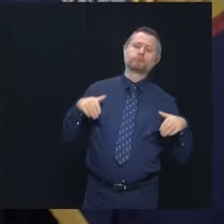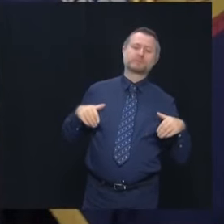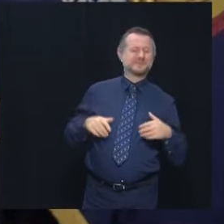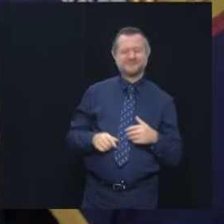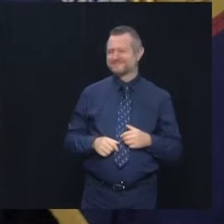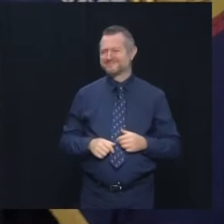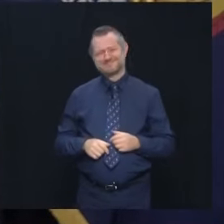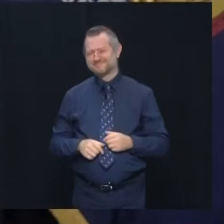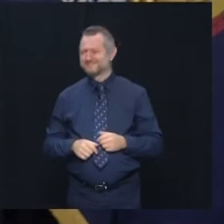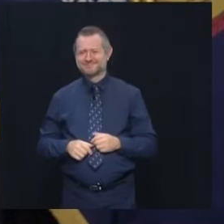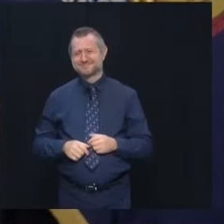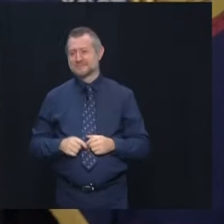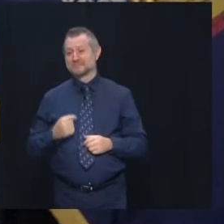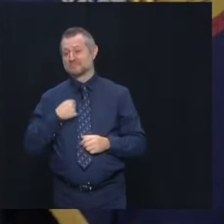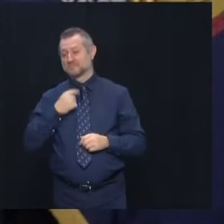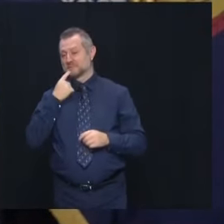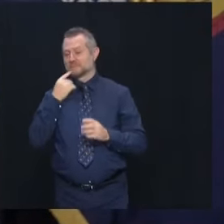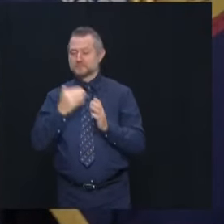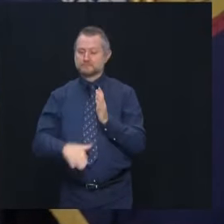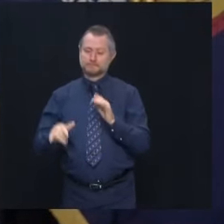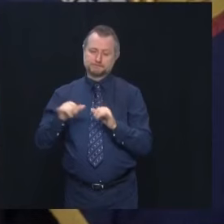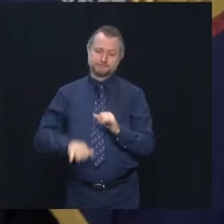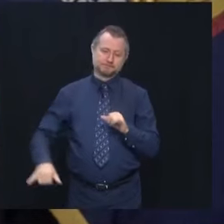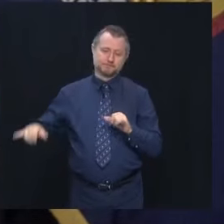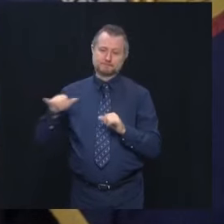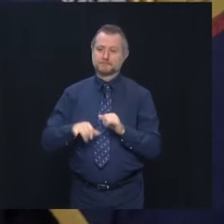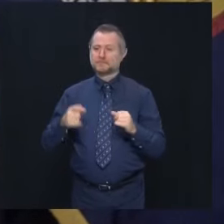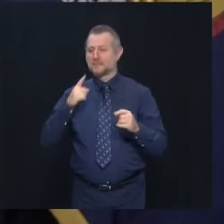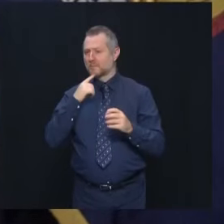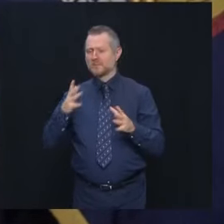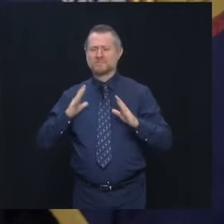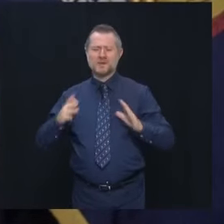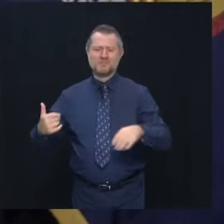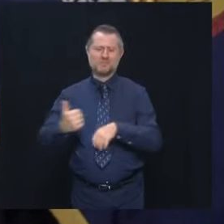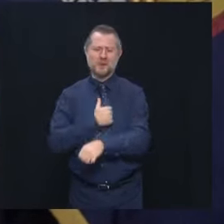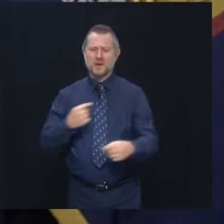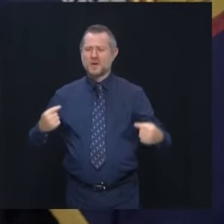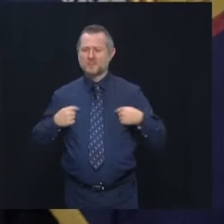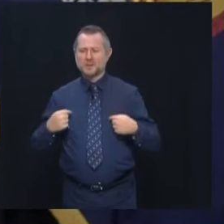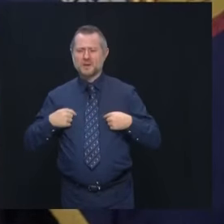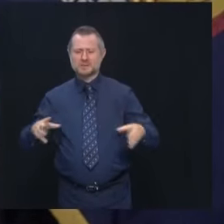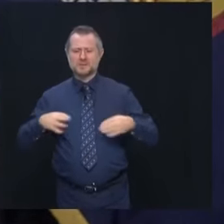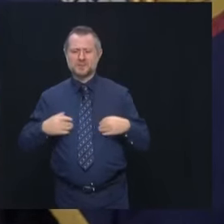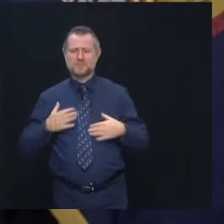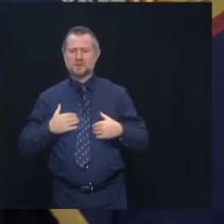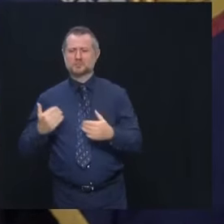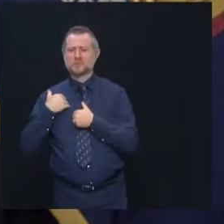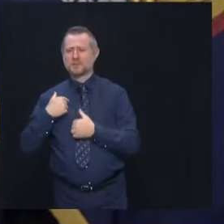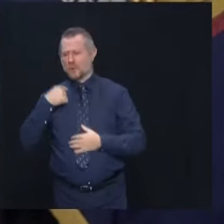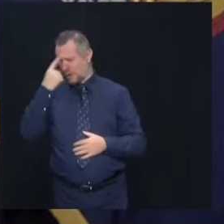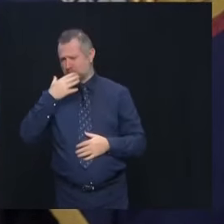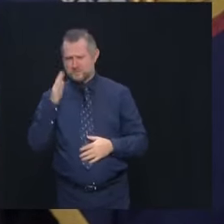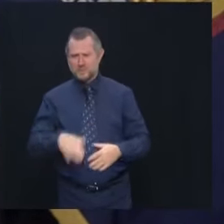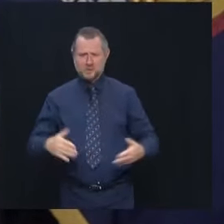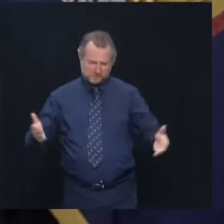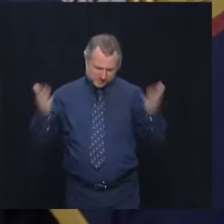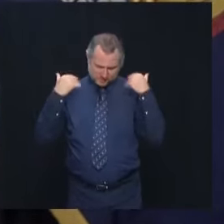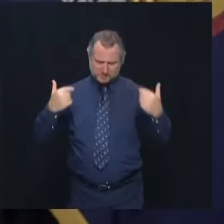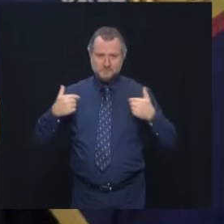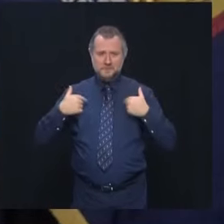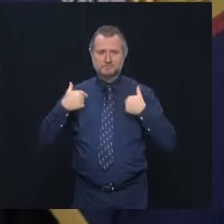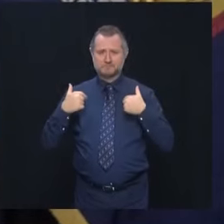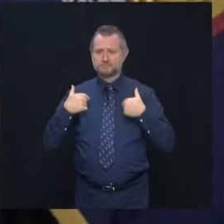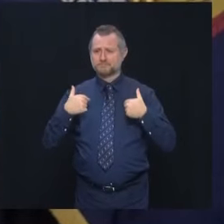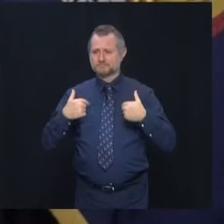I've said from day one, blame me. I'm willing to do the enforcement. I have a different political